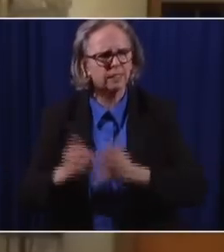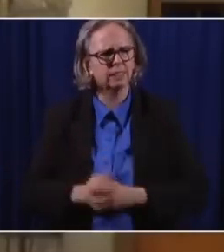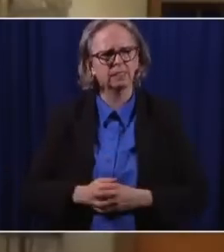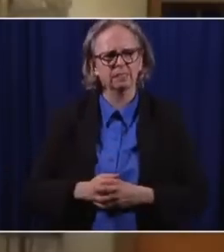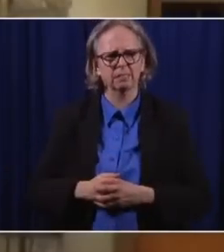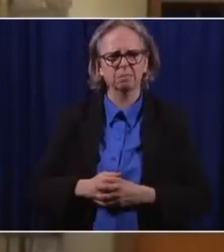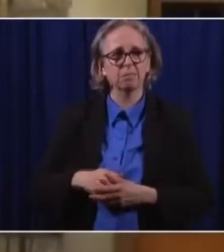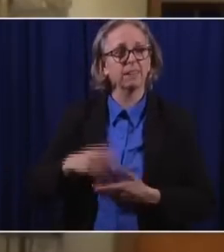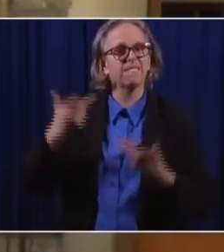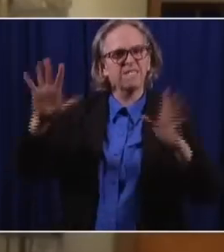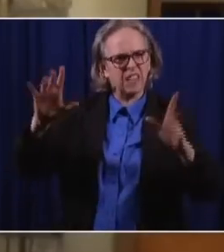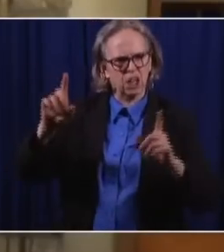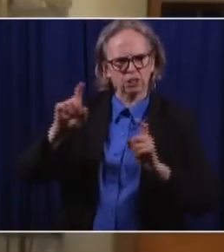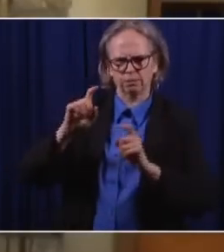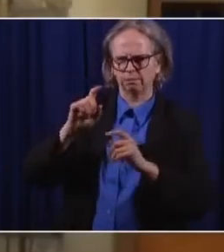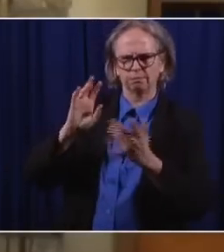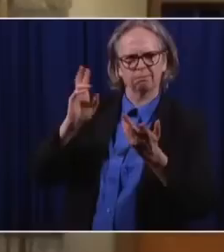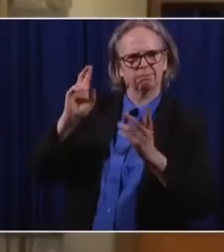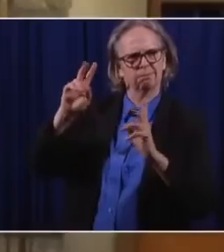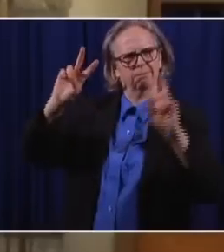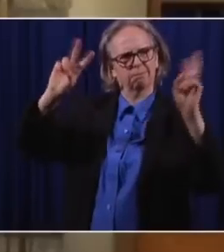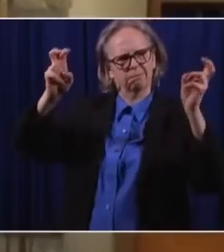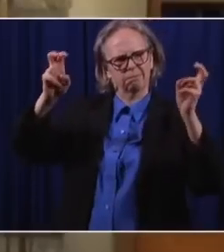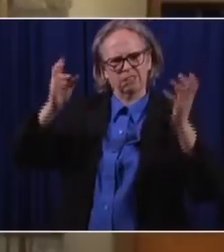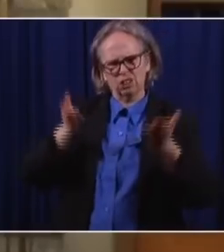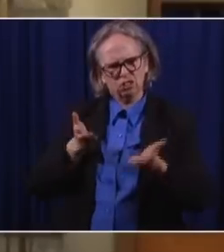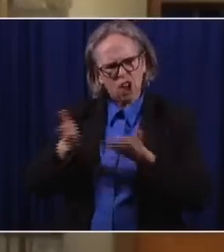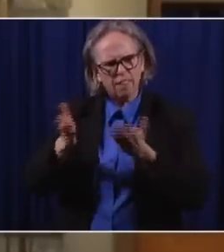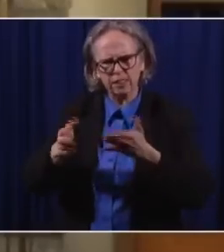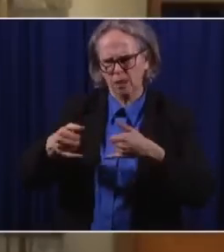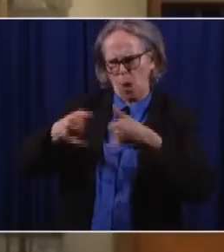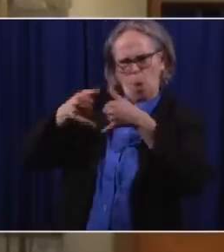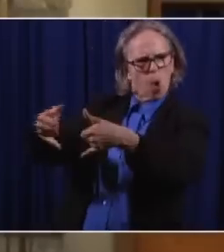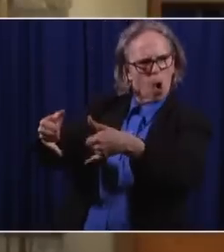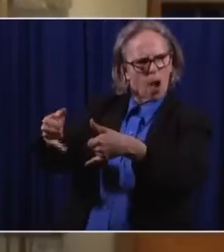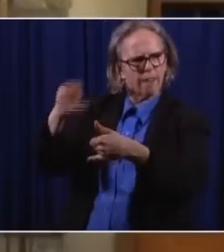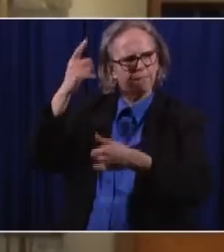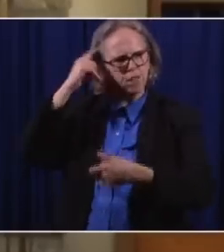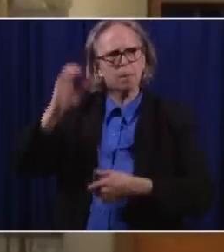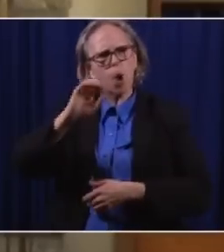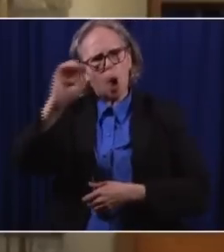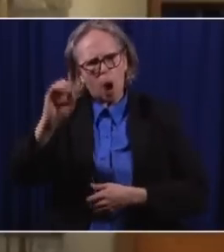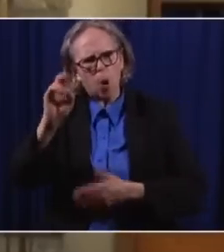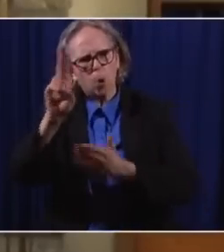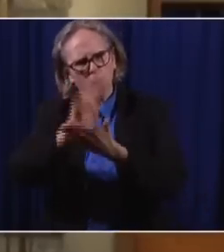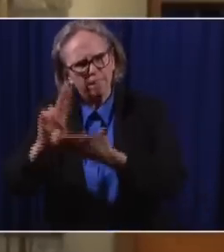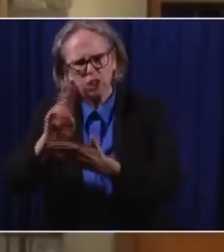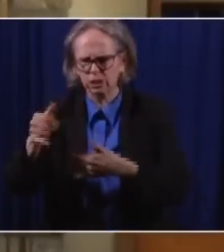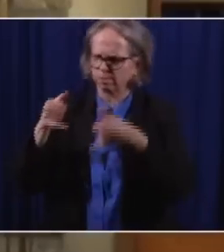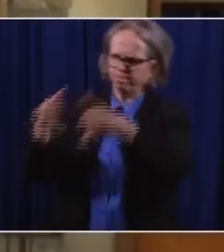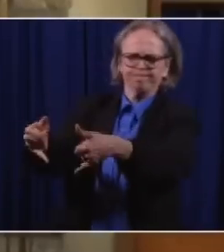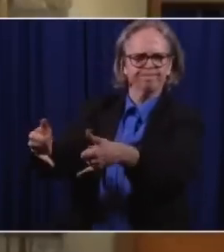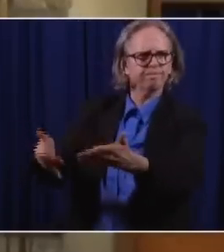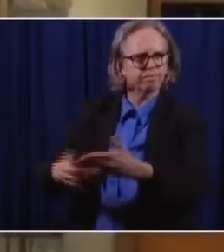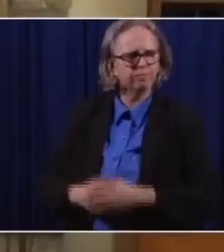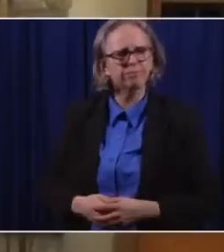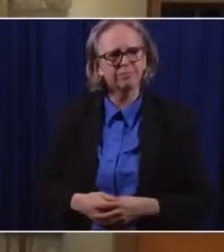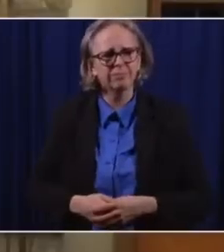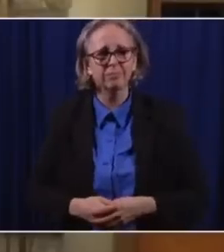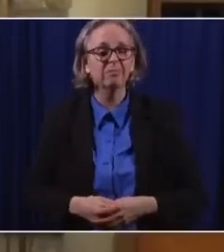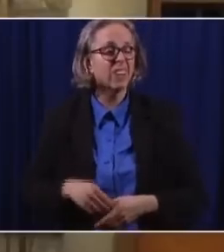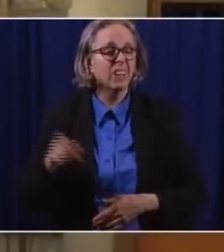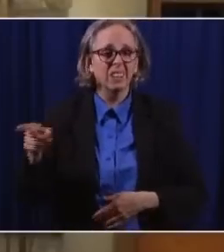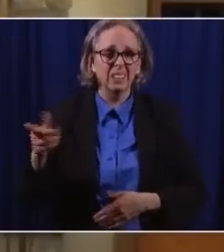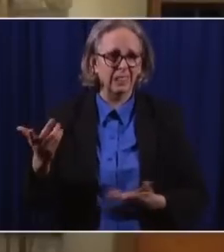University. He's been almost perennially recognized by Becker's Healthcare as one of the nation's top